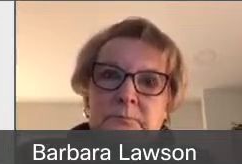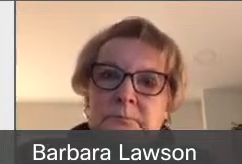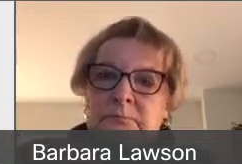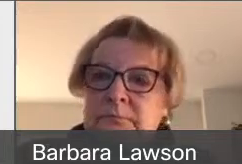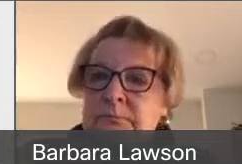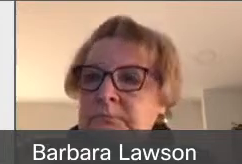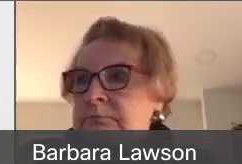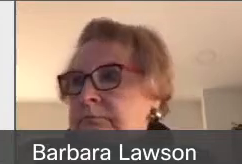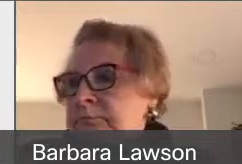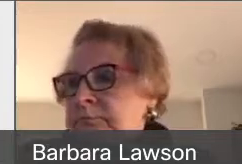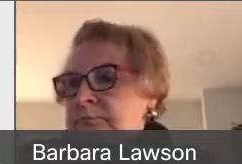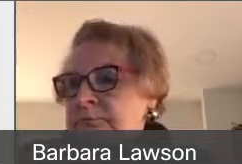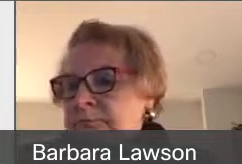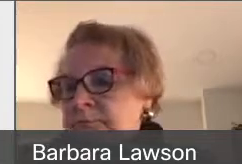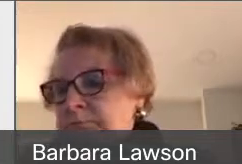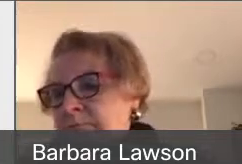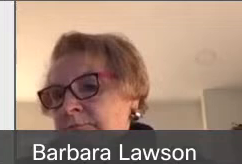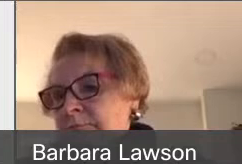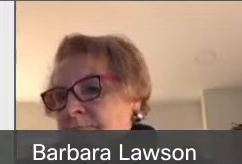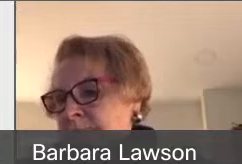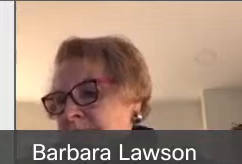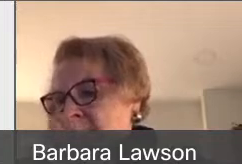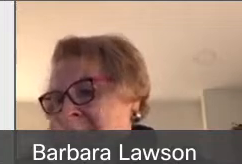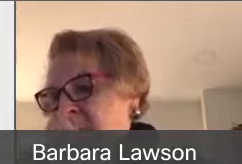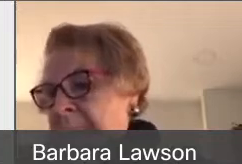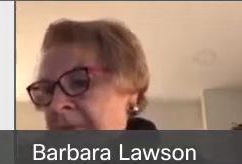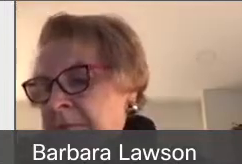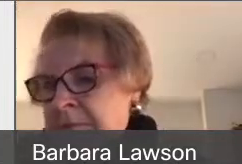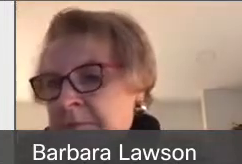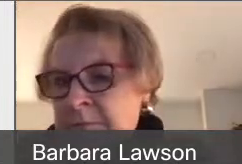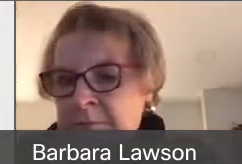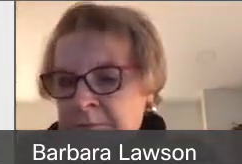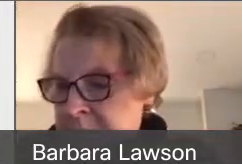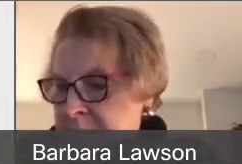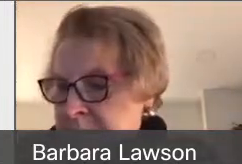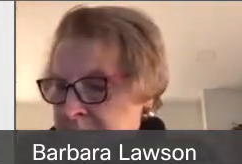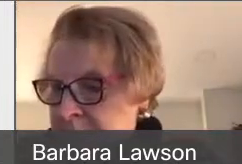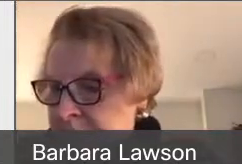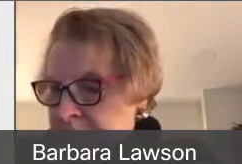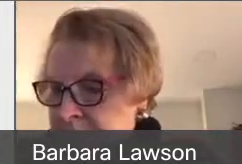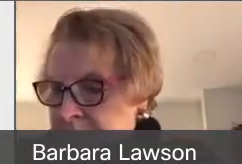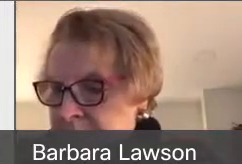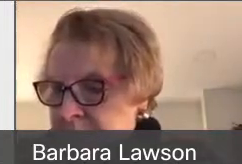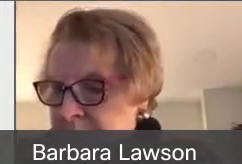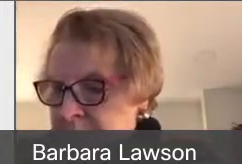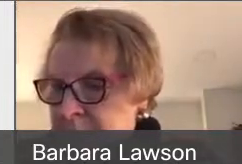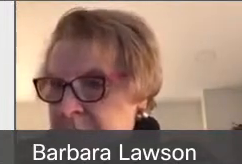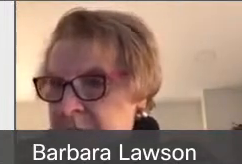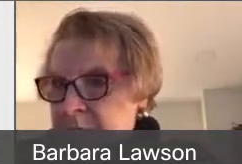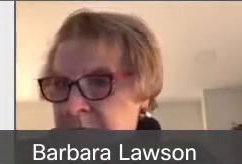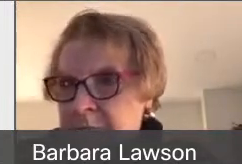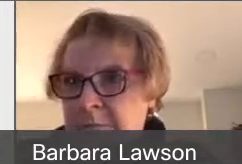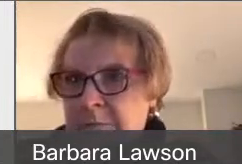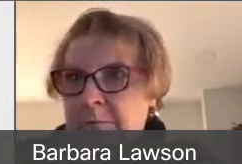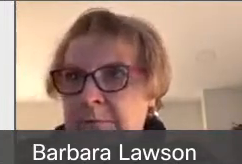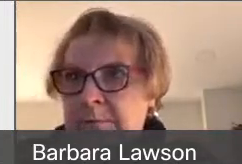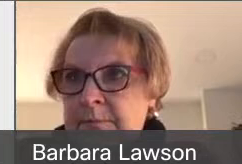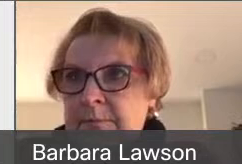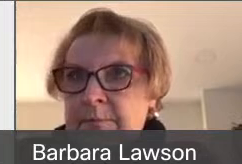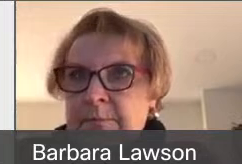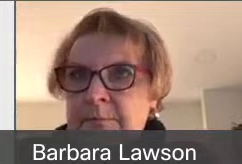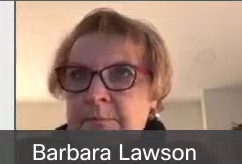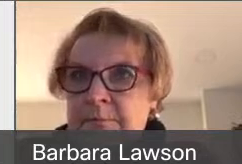$1.281 billion. That does exclude the use of any one-time funding that came through in the previous fiscal years.